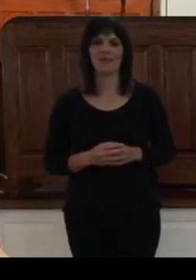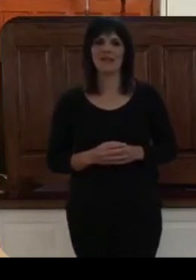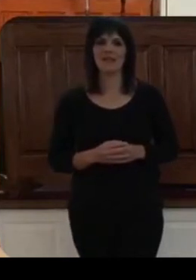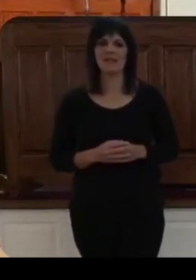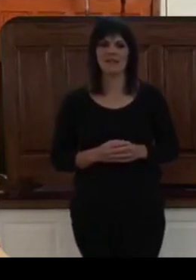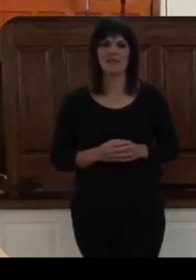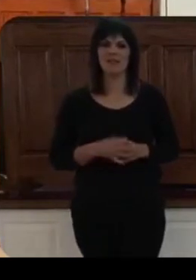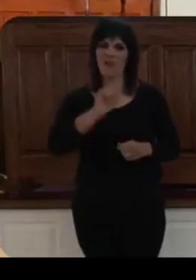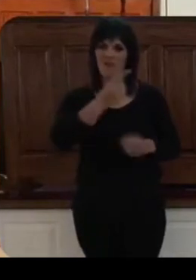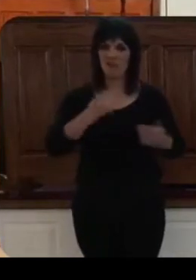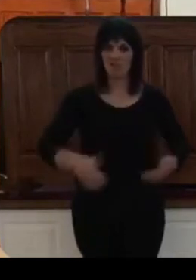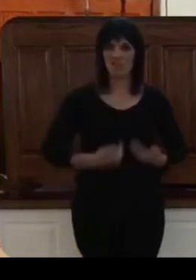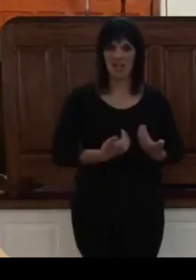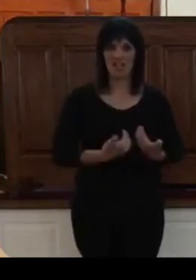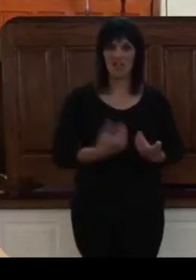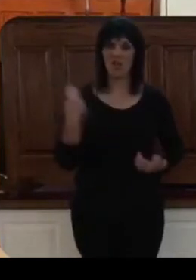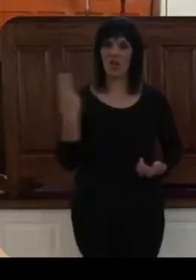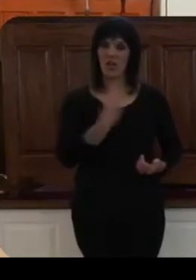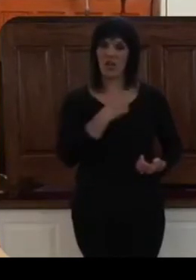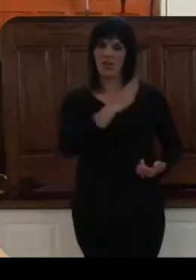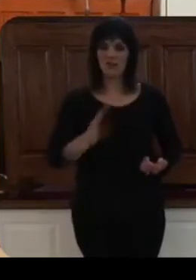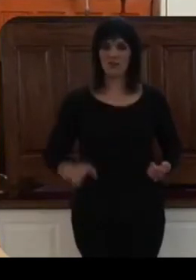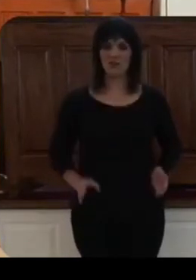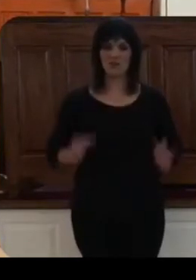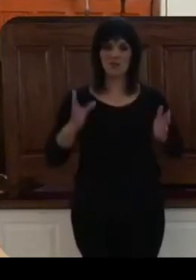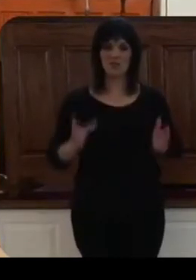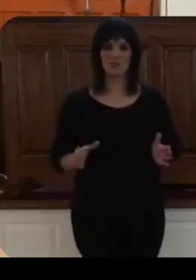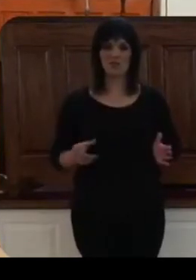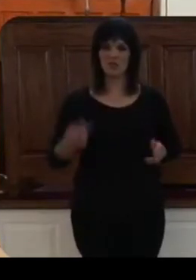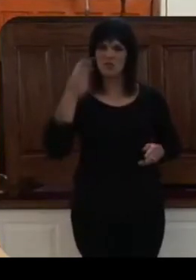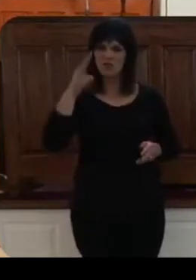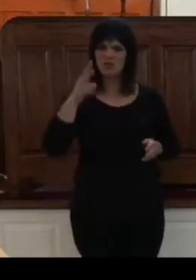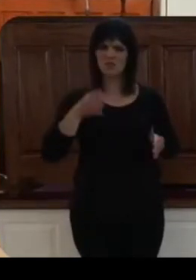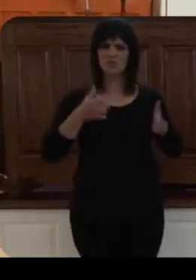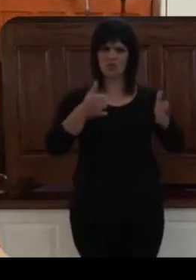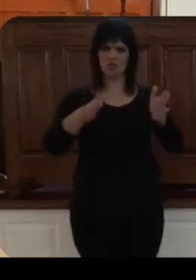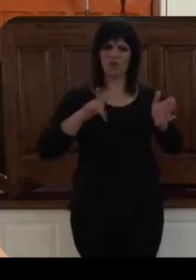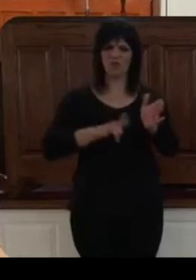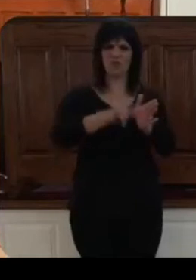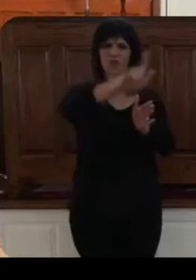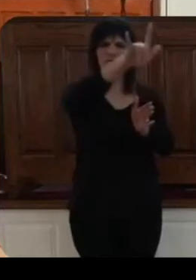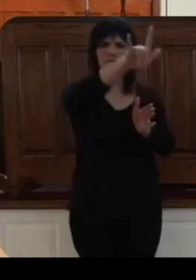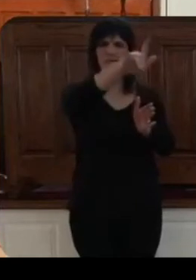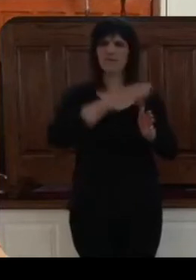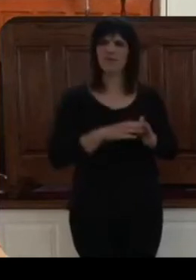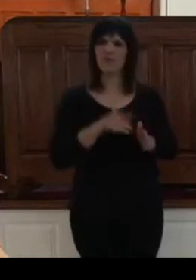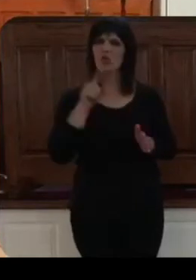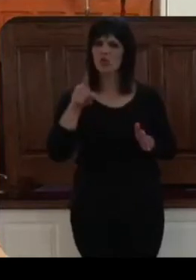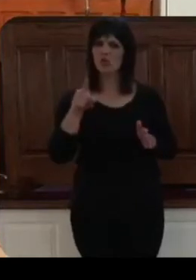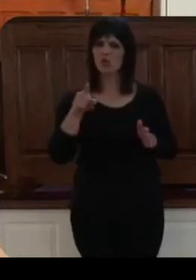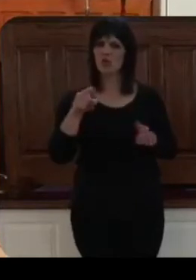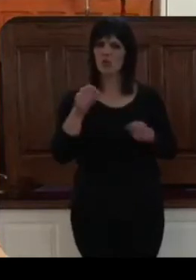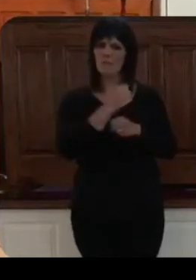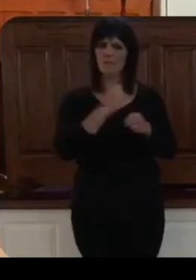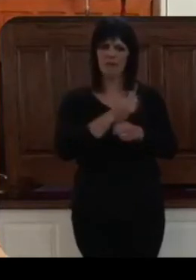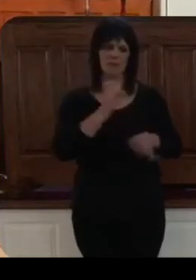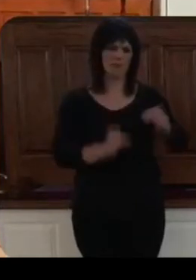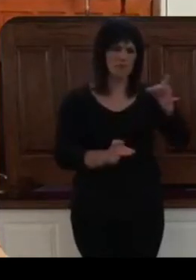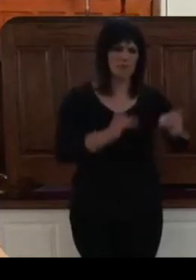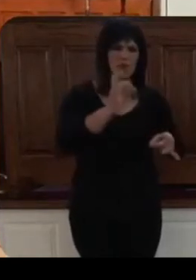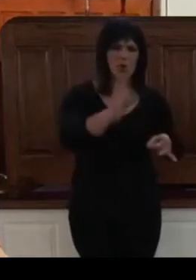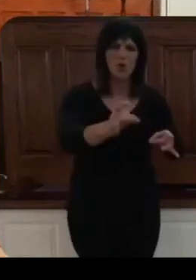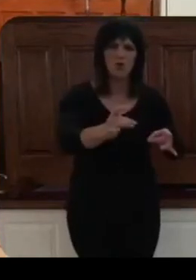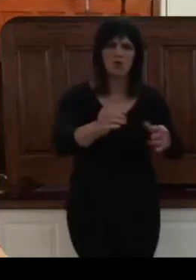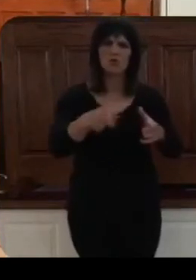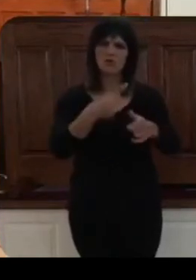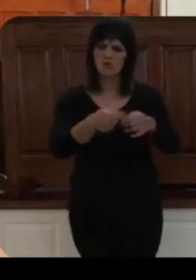invitations for us Christians. We've got to picture that runway. Are we making holes or are we filling them? Are we